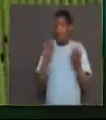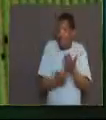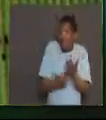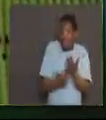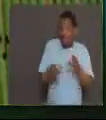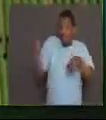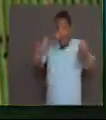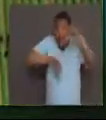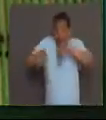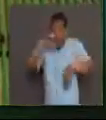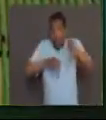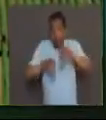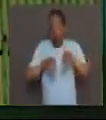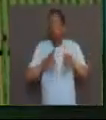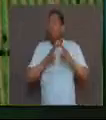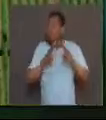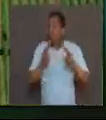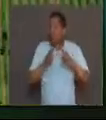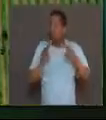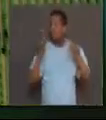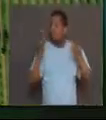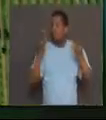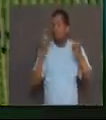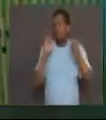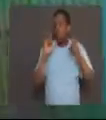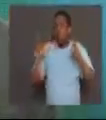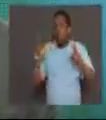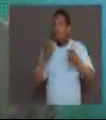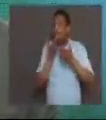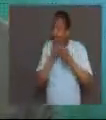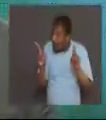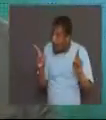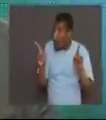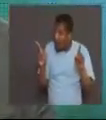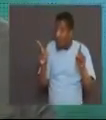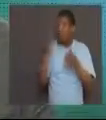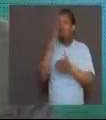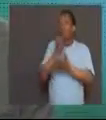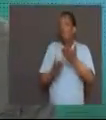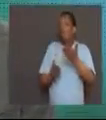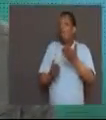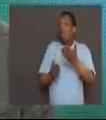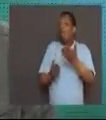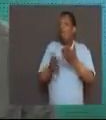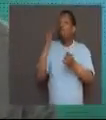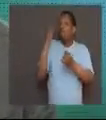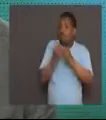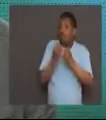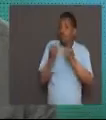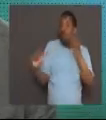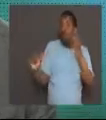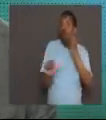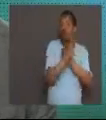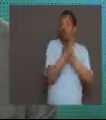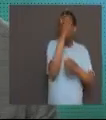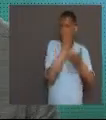These chemicals are very helpful tools, but some can do lasting damage